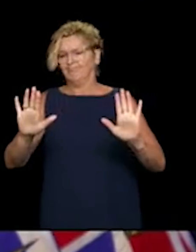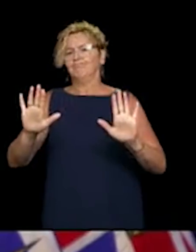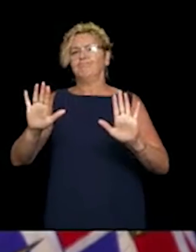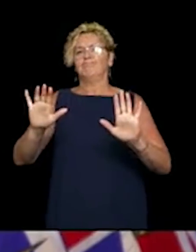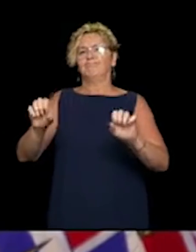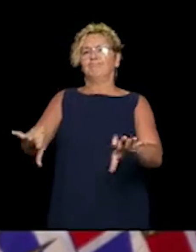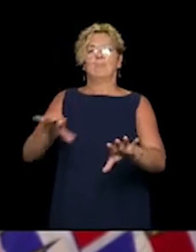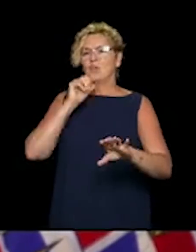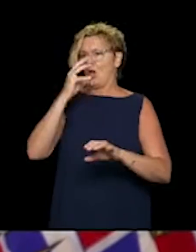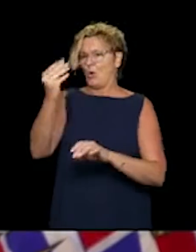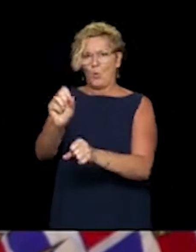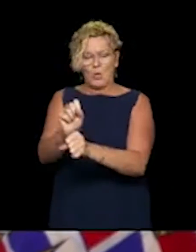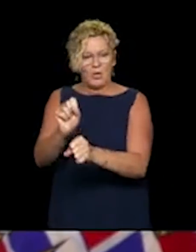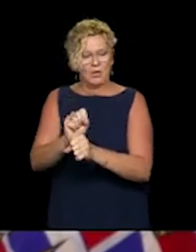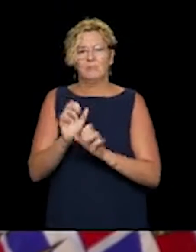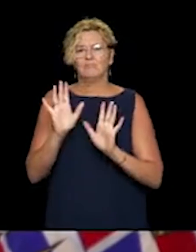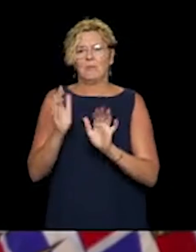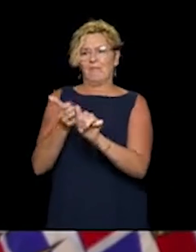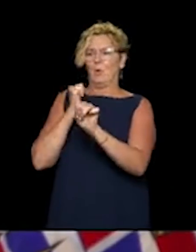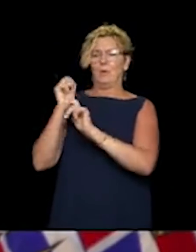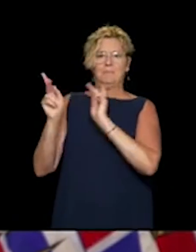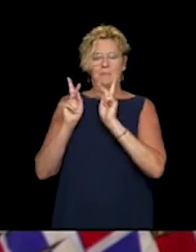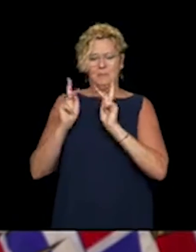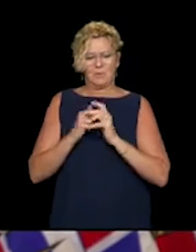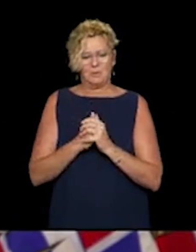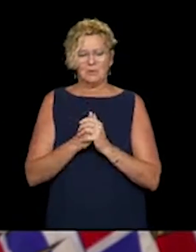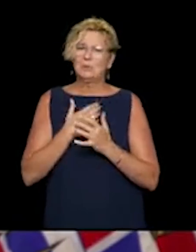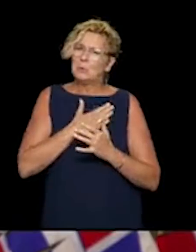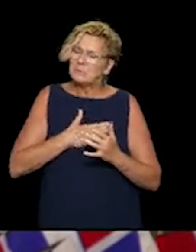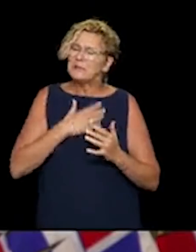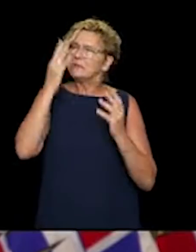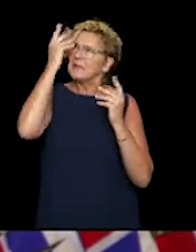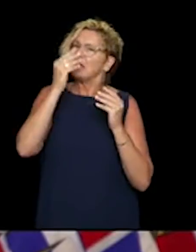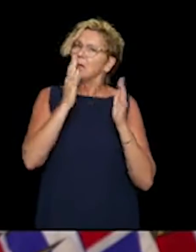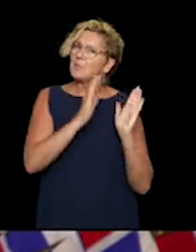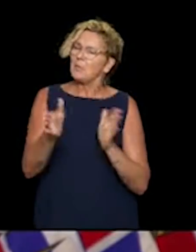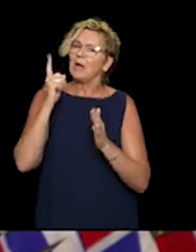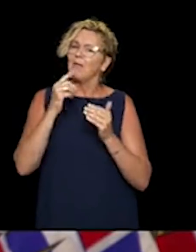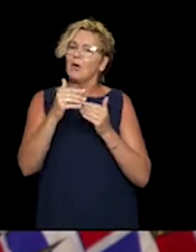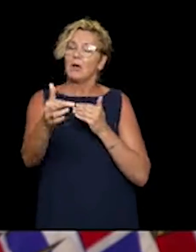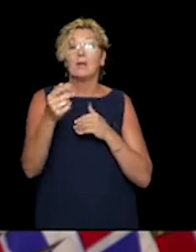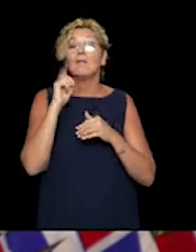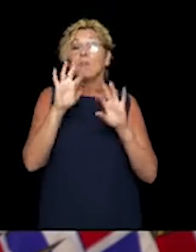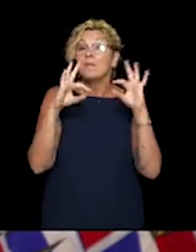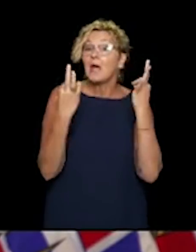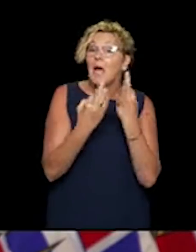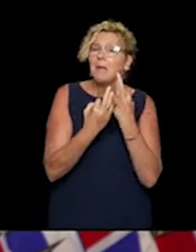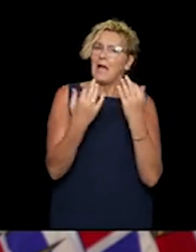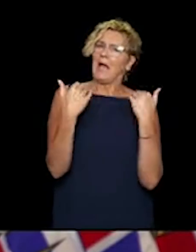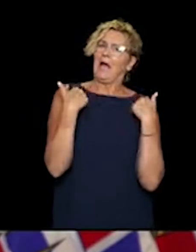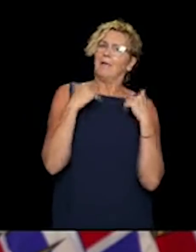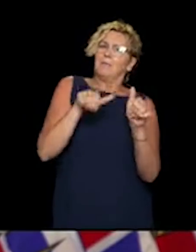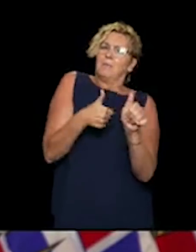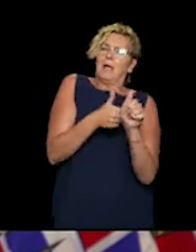employers, caregivers, and parents to think ahead and to prepare for the coming weeks and those days when an employee or